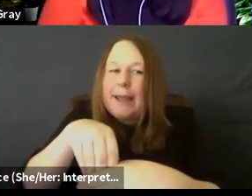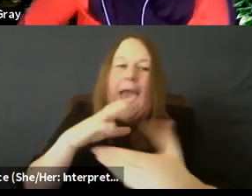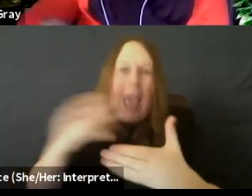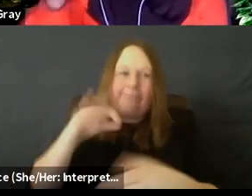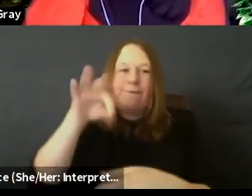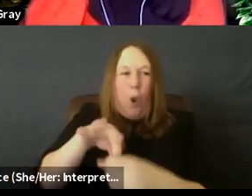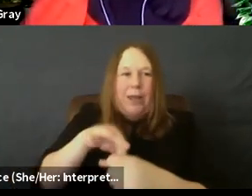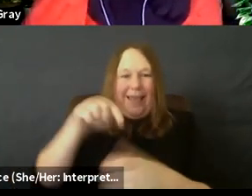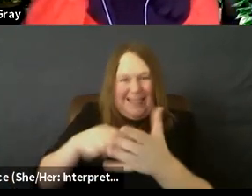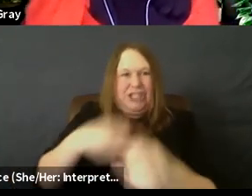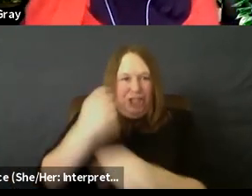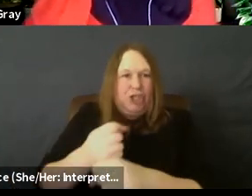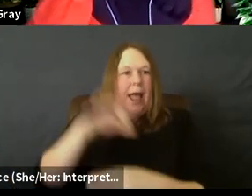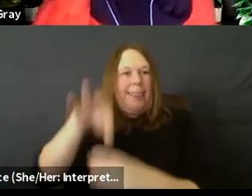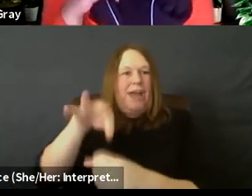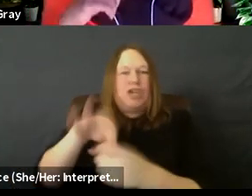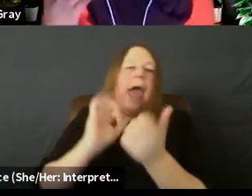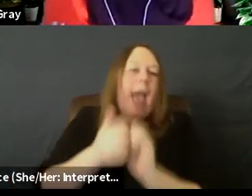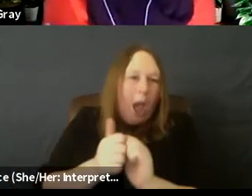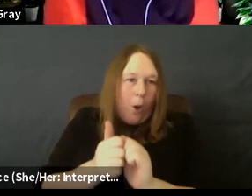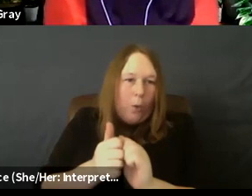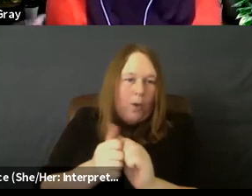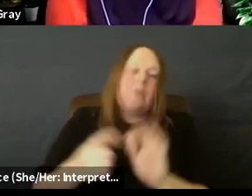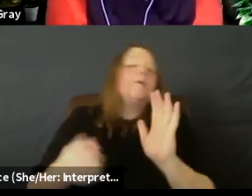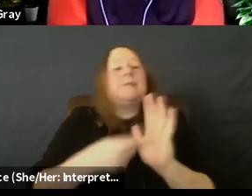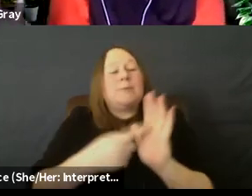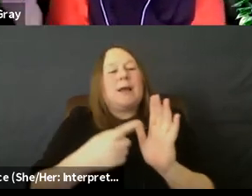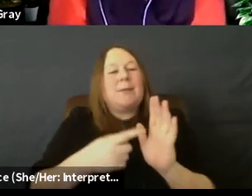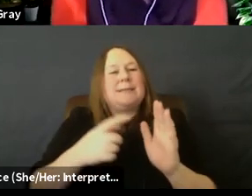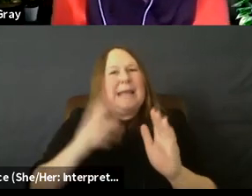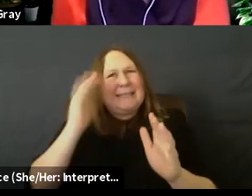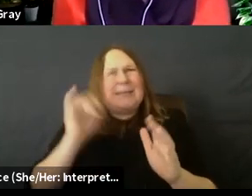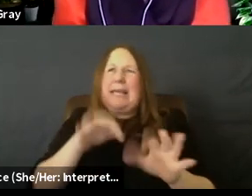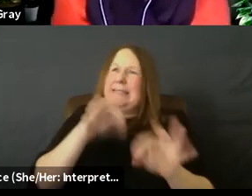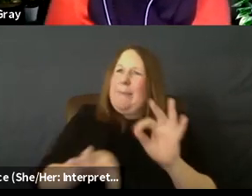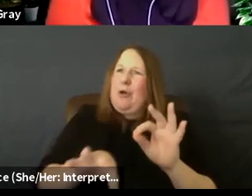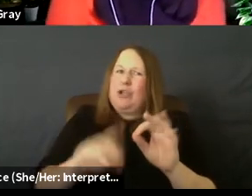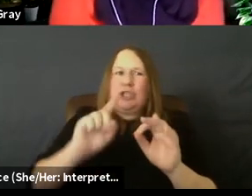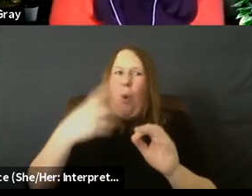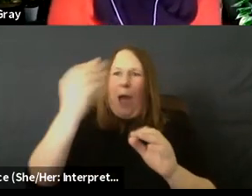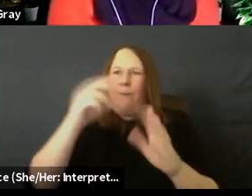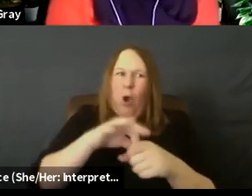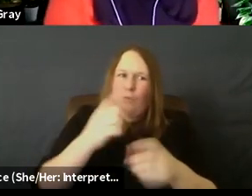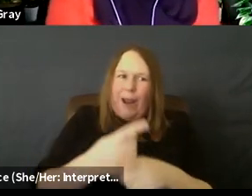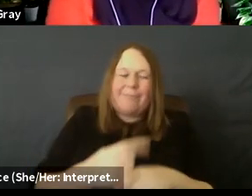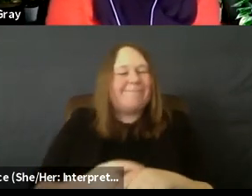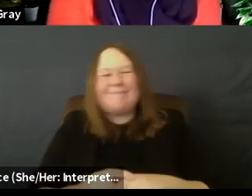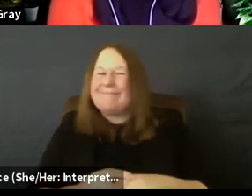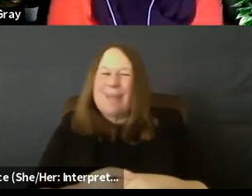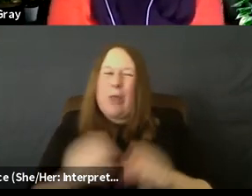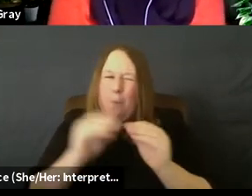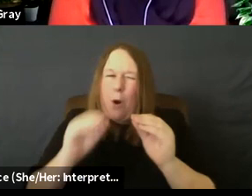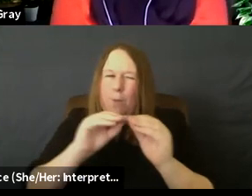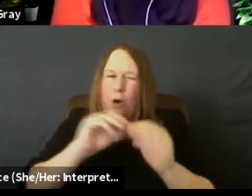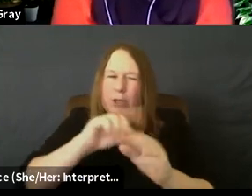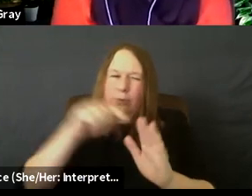voting in this year's election? And sometimes that can seem simple, like go out and vote, right? But the deeper that you actually get